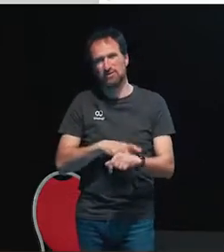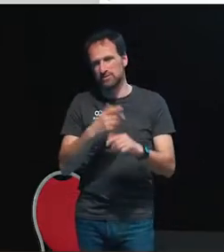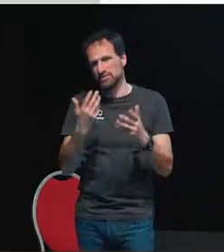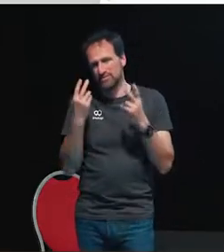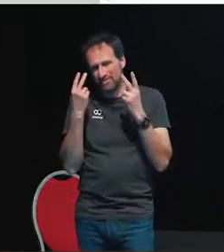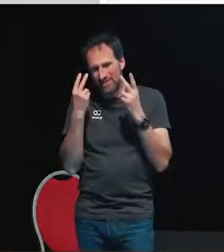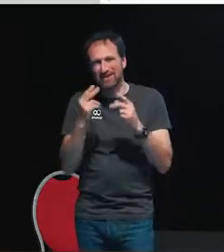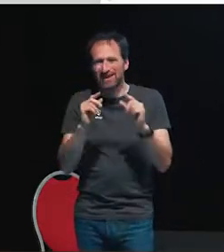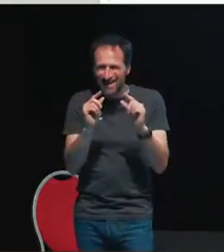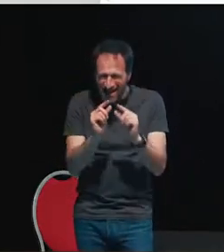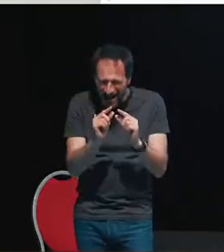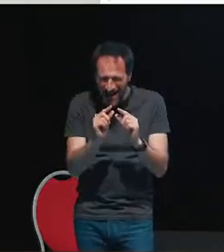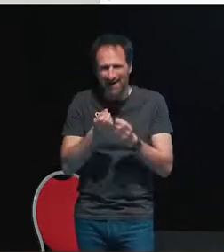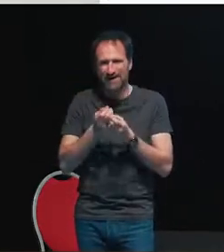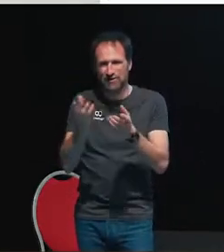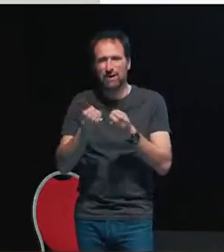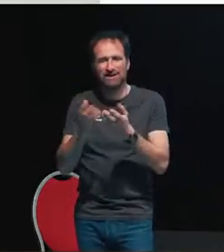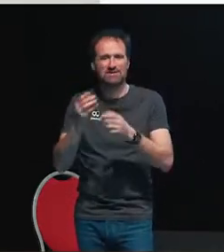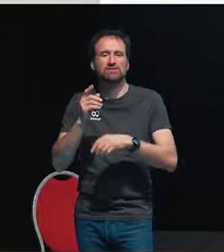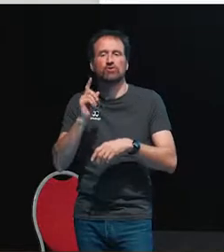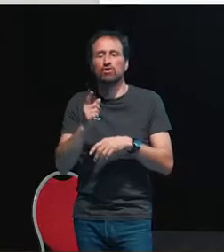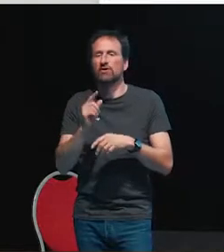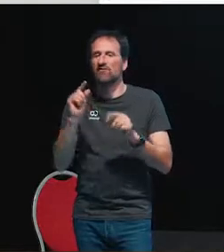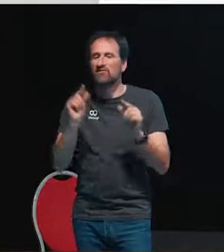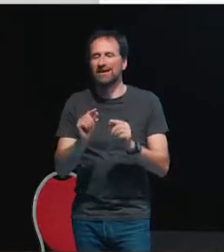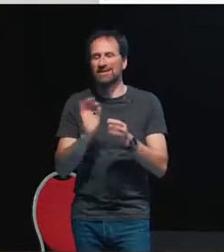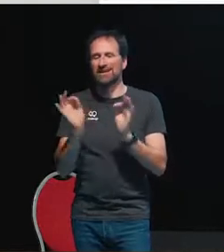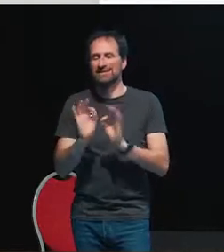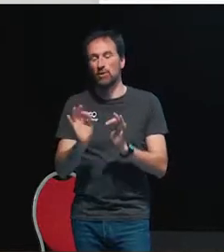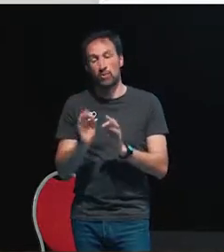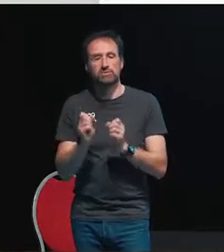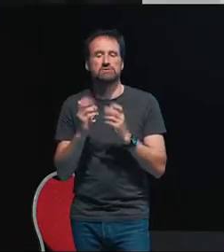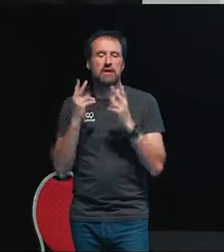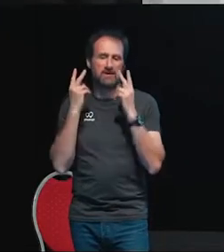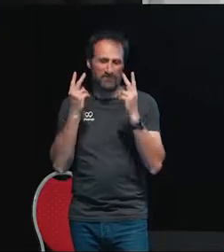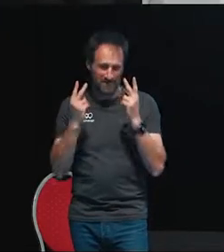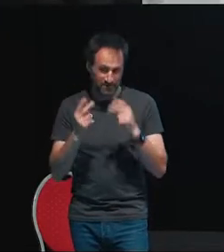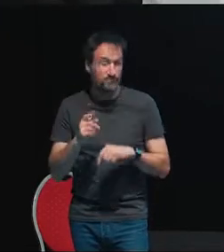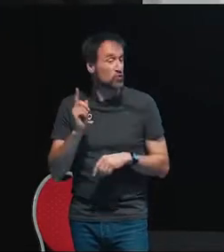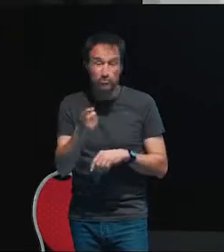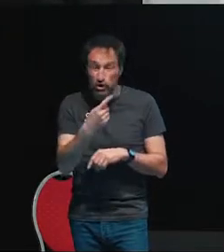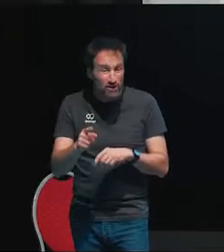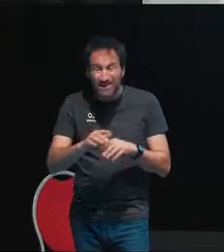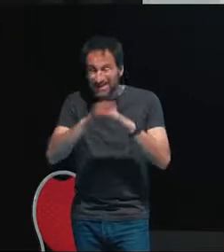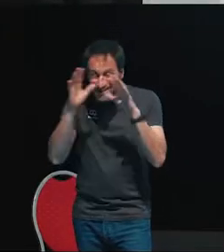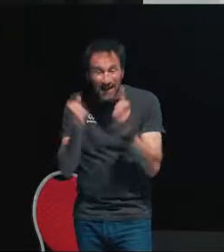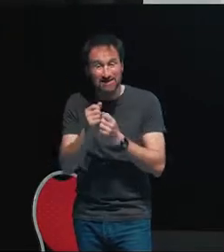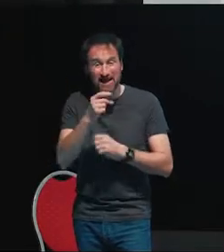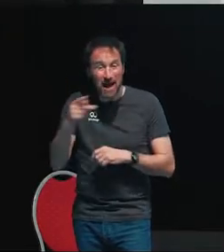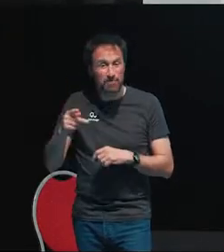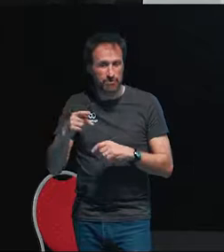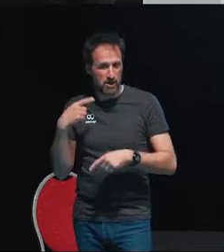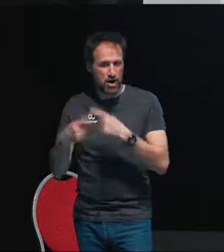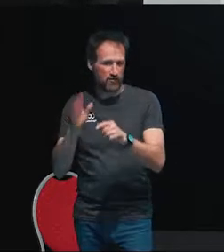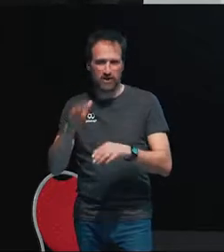less risky is very very critical you also don't necessarily need to run the whole app right so we